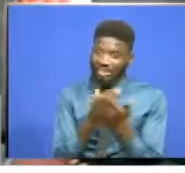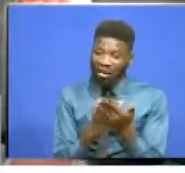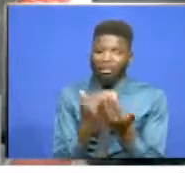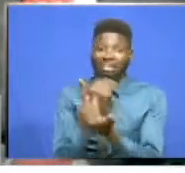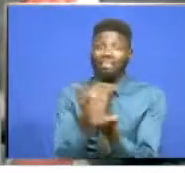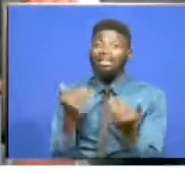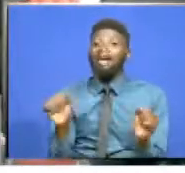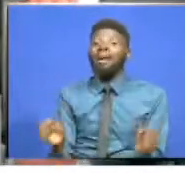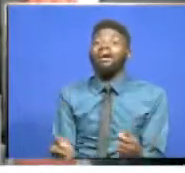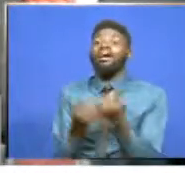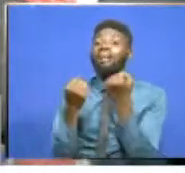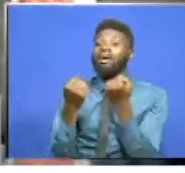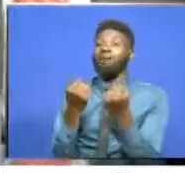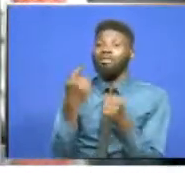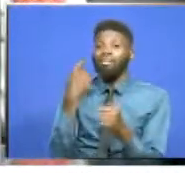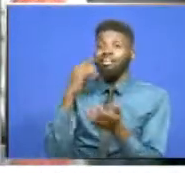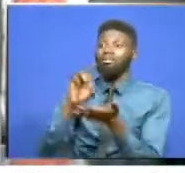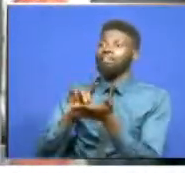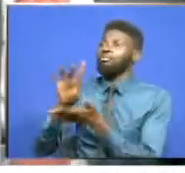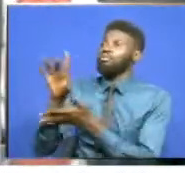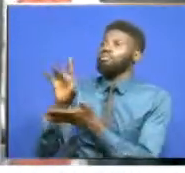and they are being kicked out before their mother.